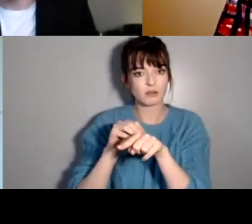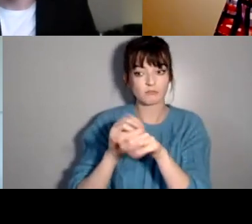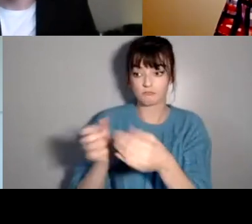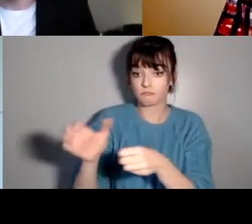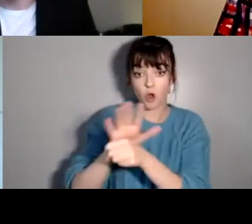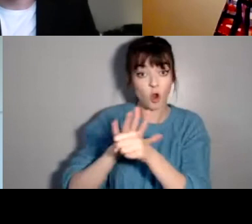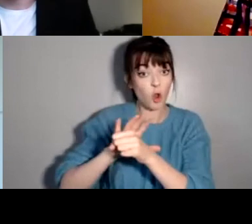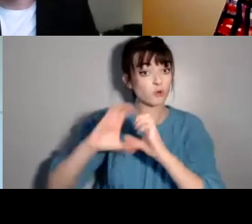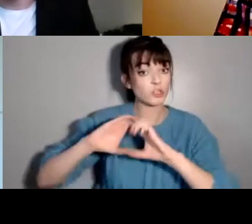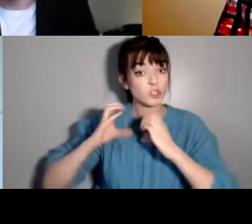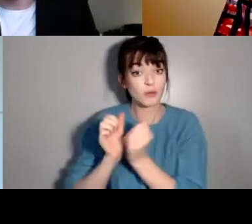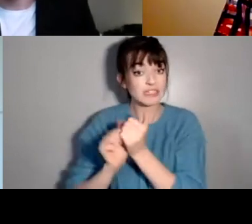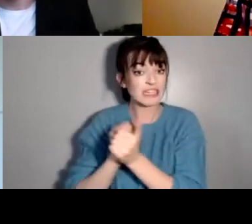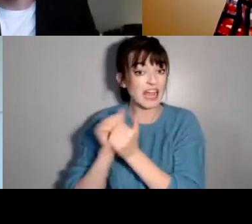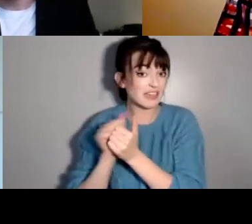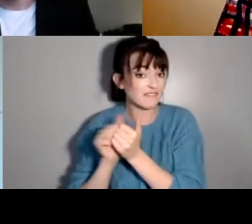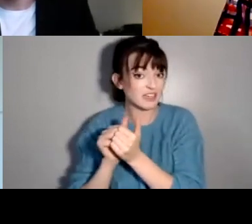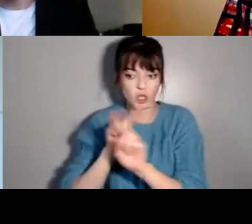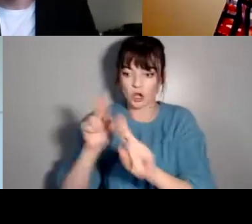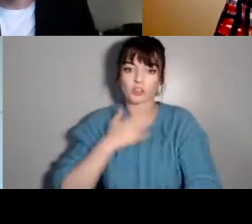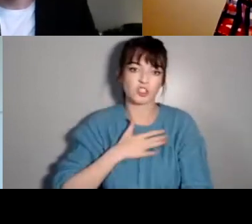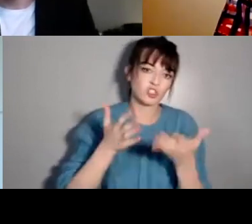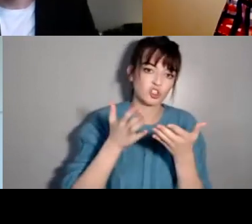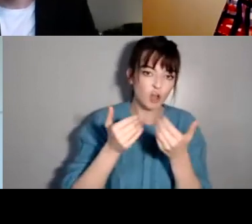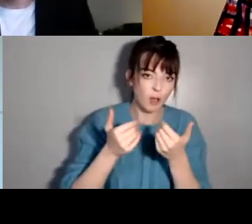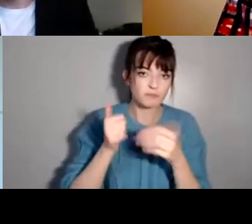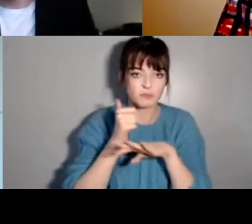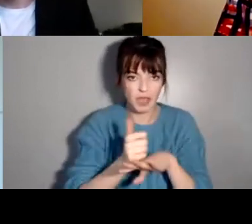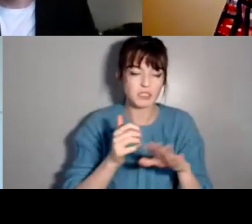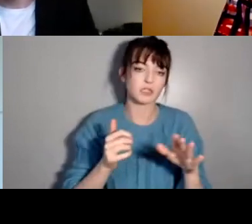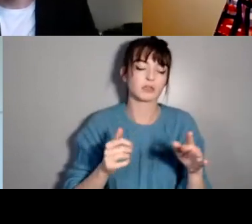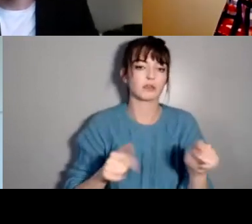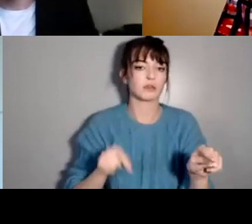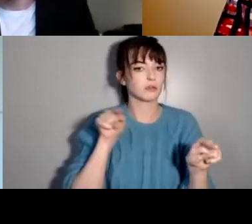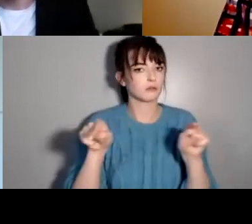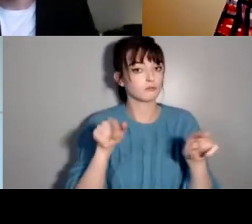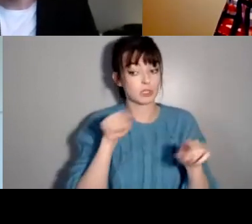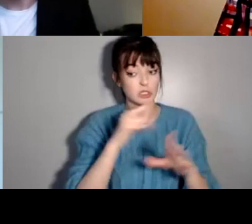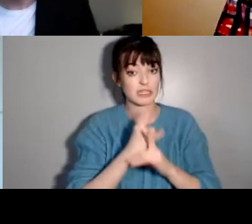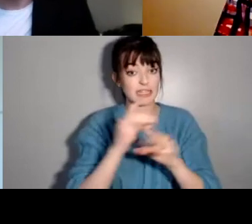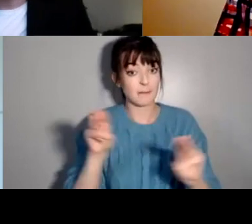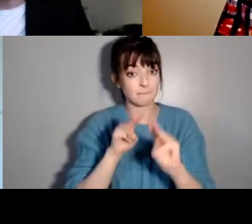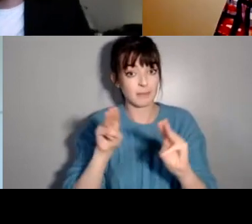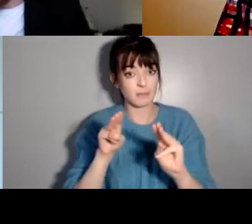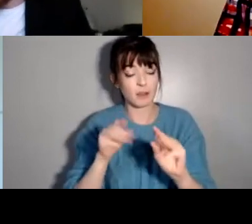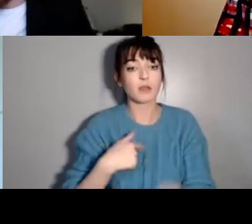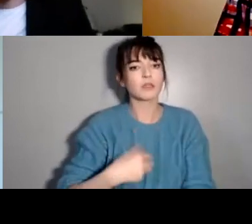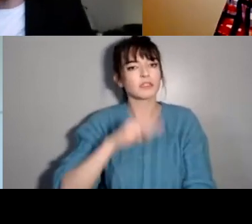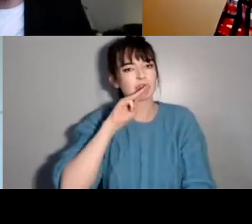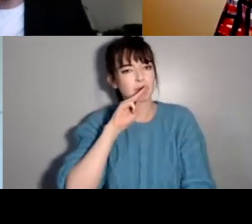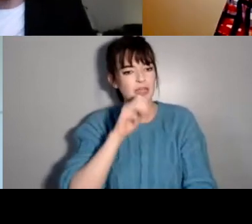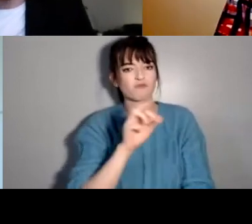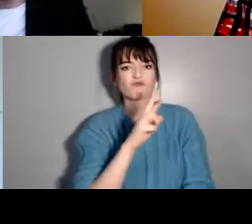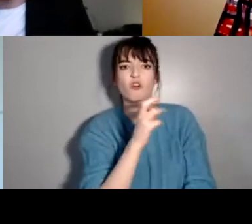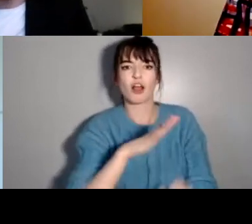community activities other than going to the shops and stuff? Does this have implications for transitioning in rural areas and a benefit of